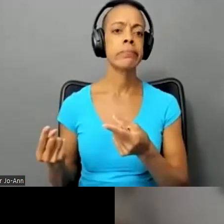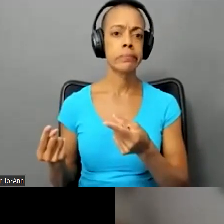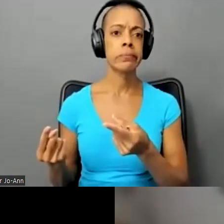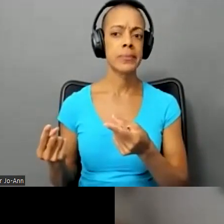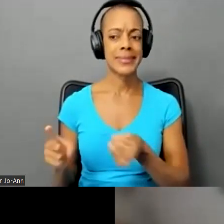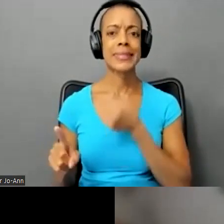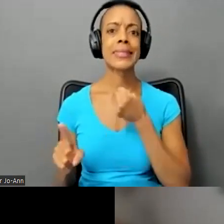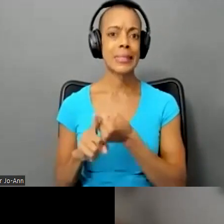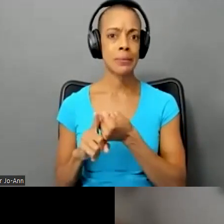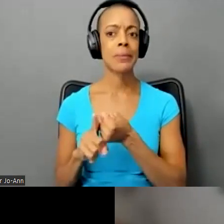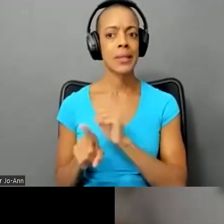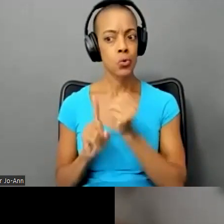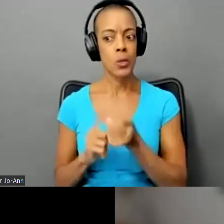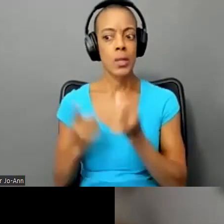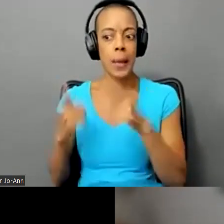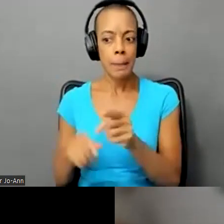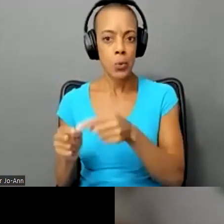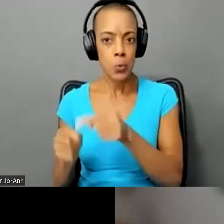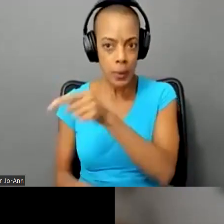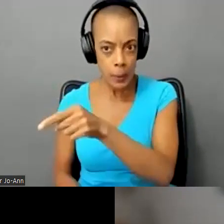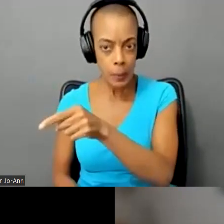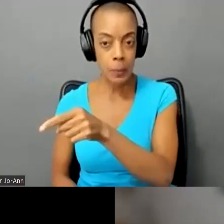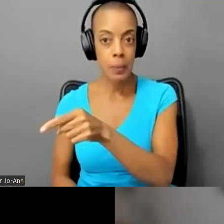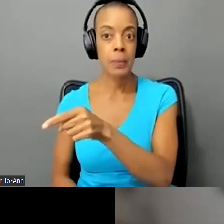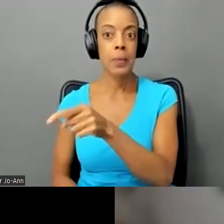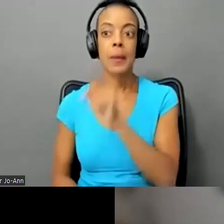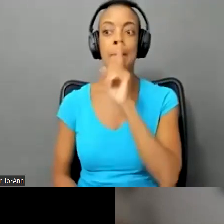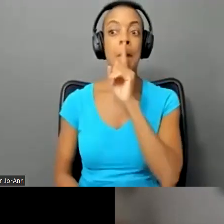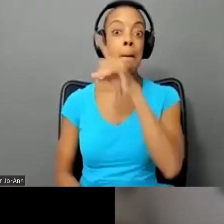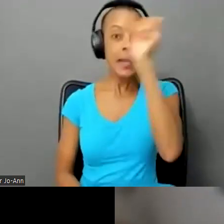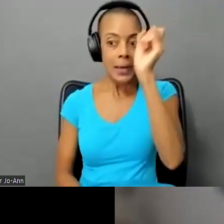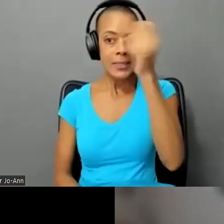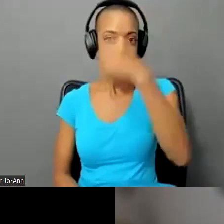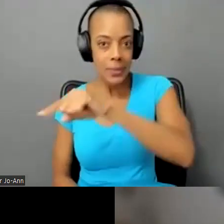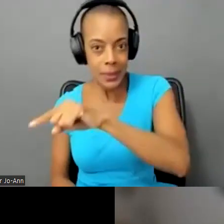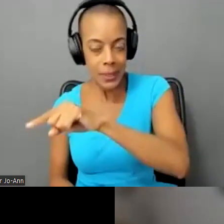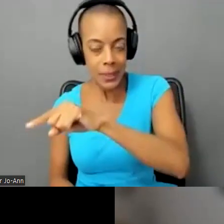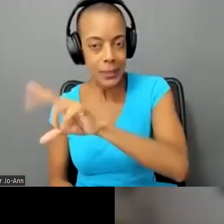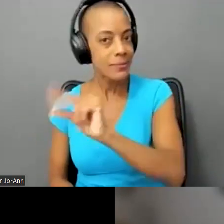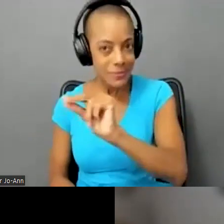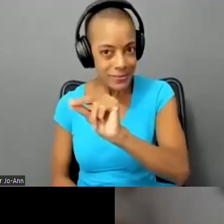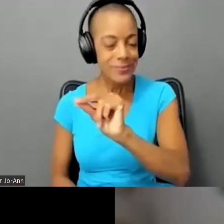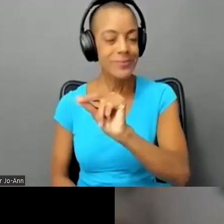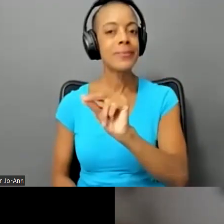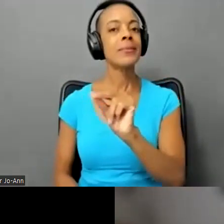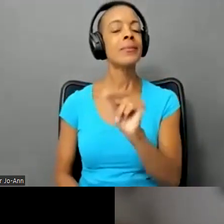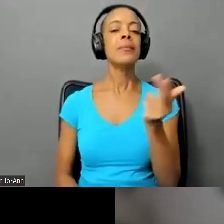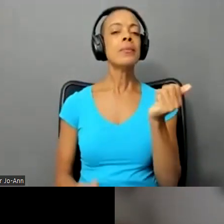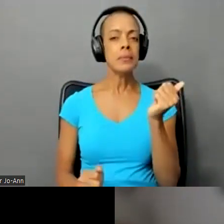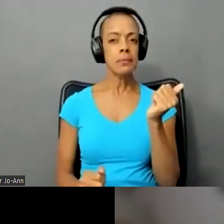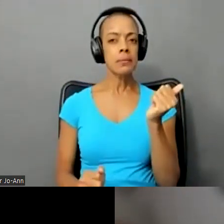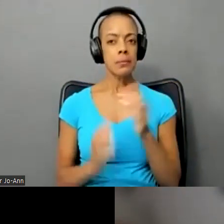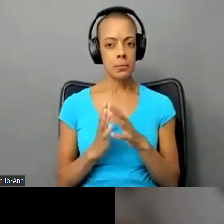occur to them. And again, not because of them, right? But we don't often see a lot of that